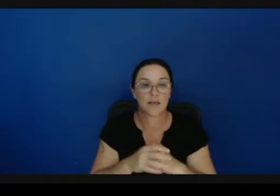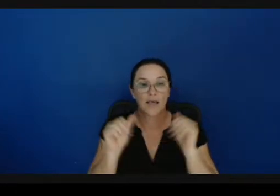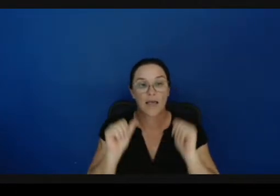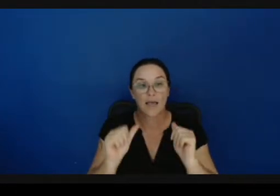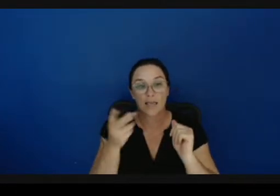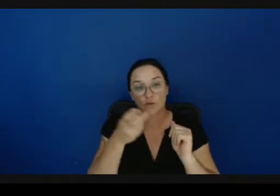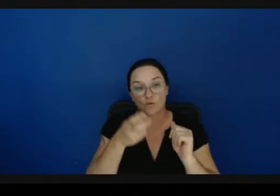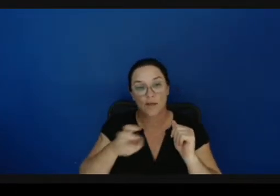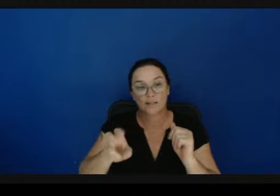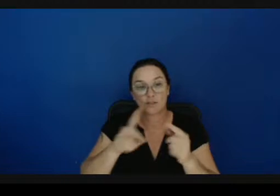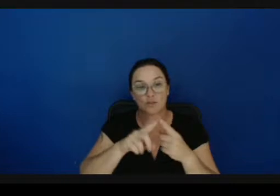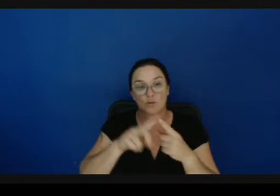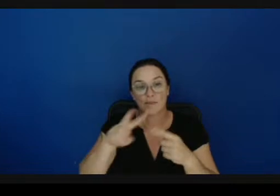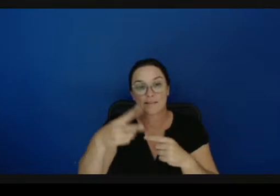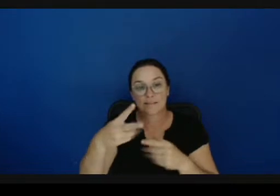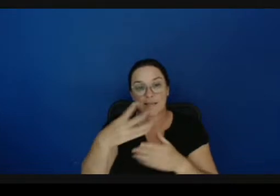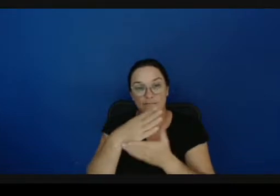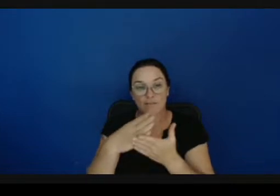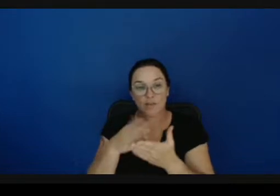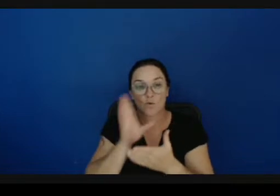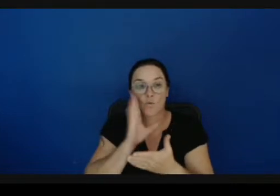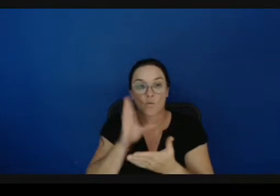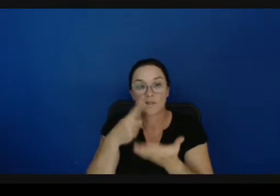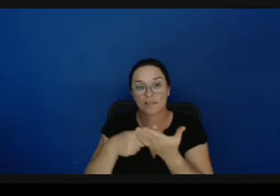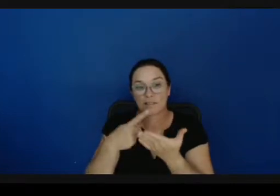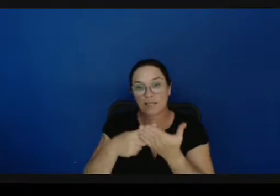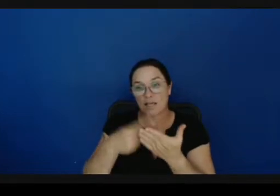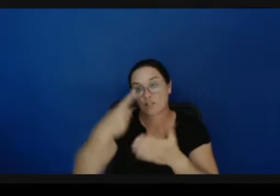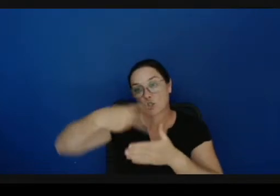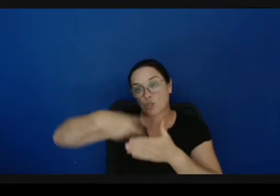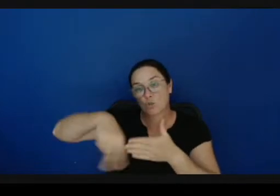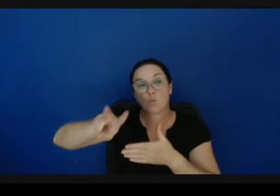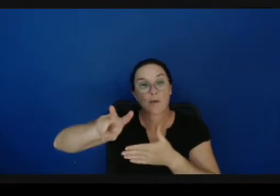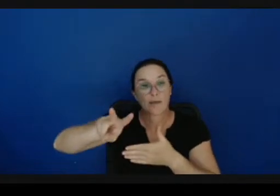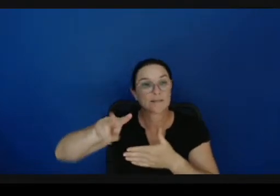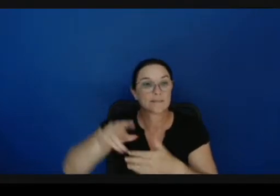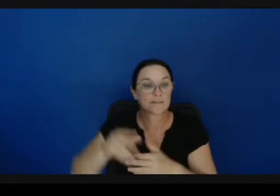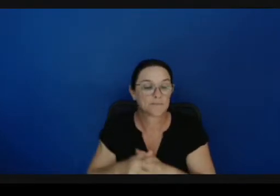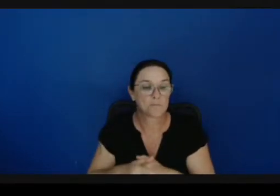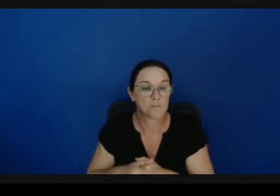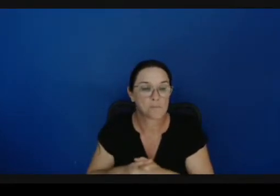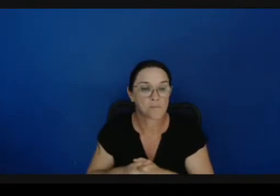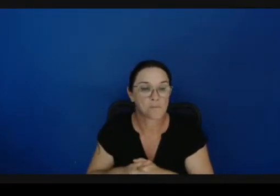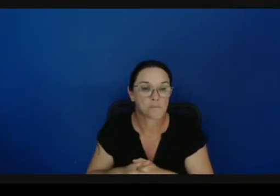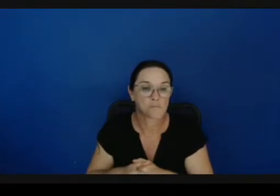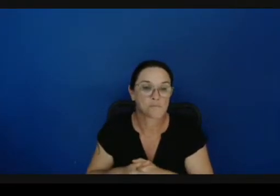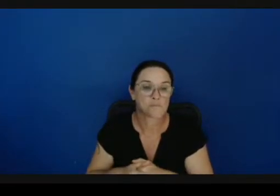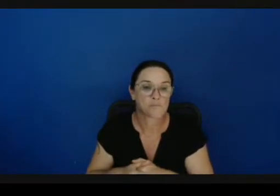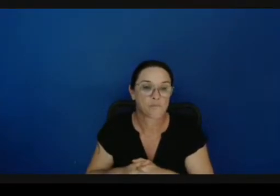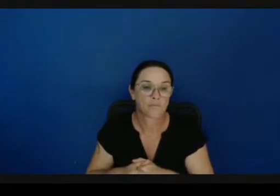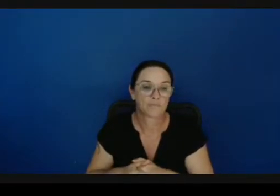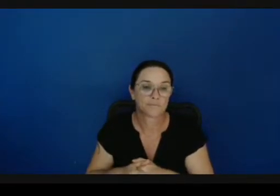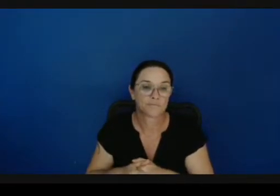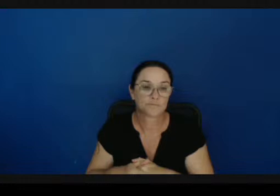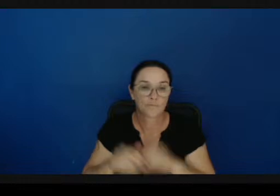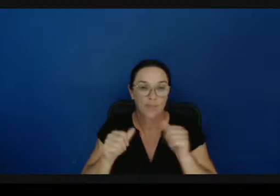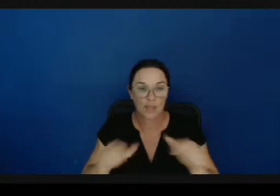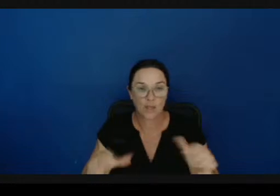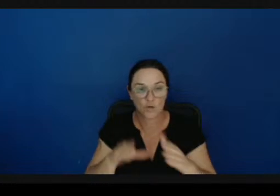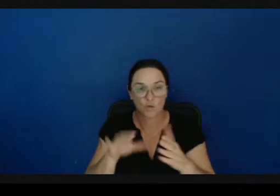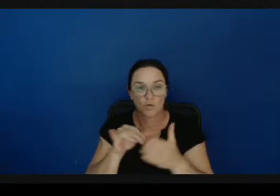that second phase that we'll talk about in 2 weeks' time from today. So I can do that